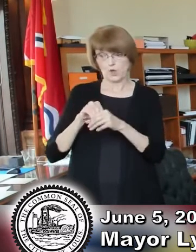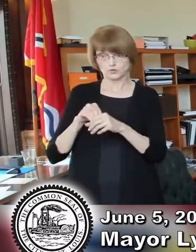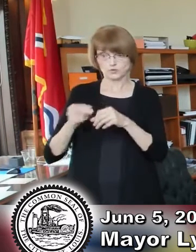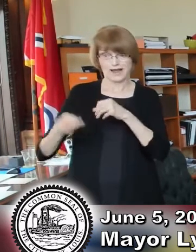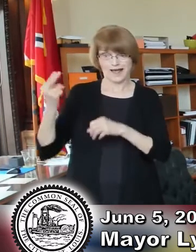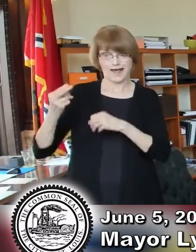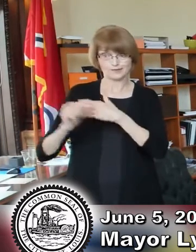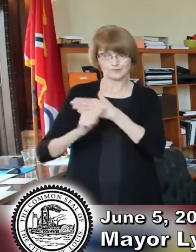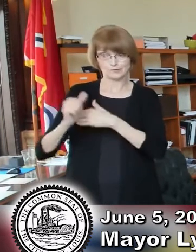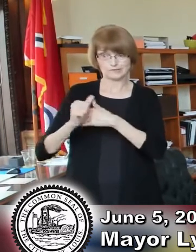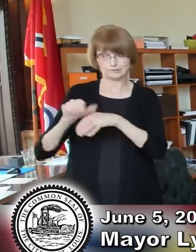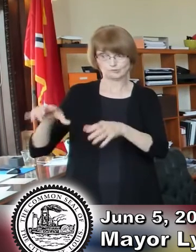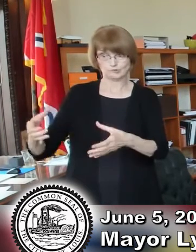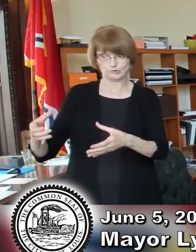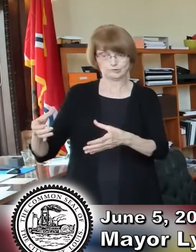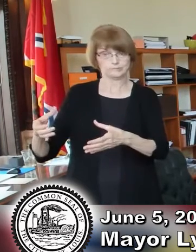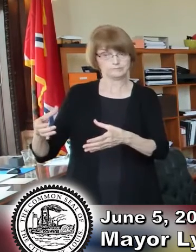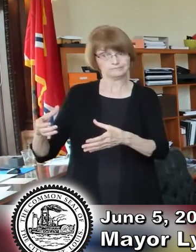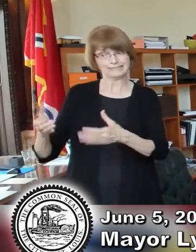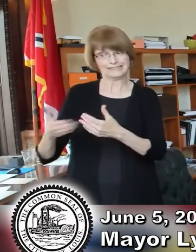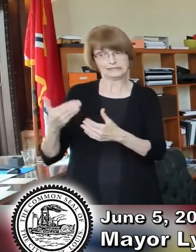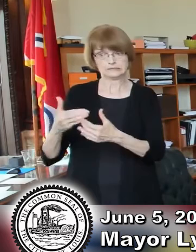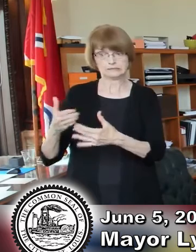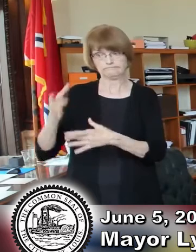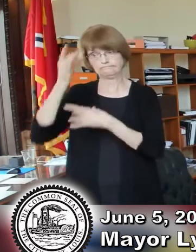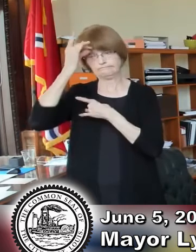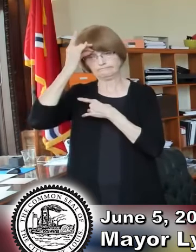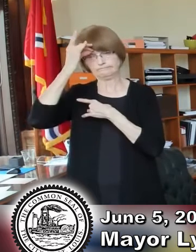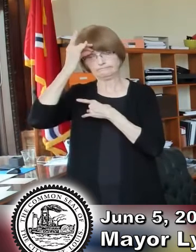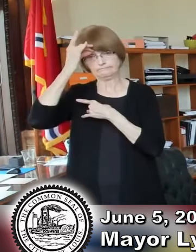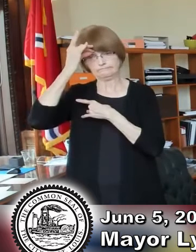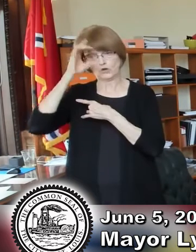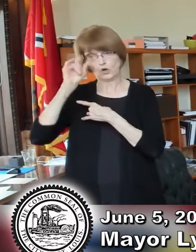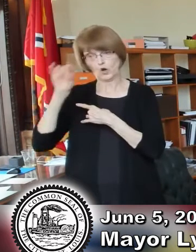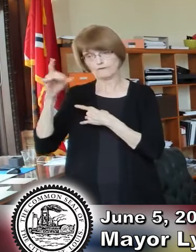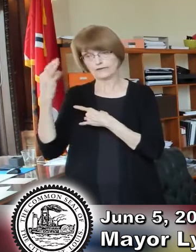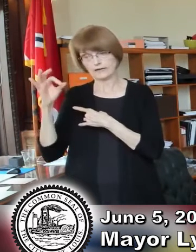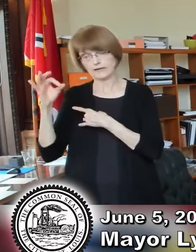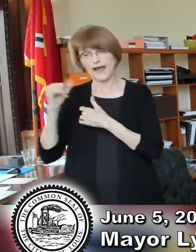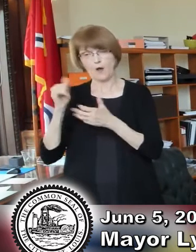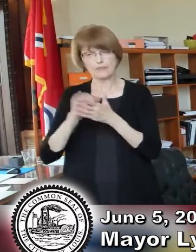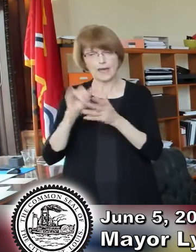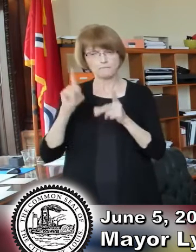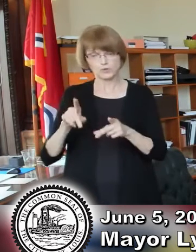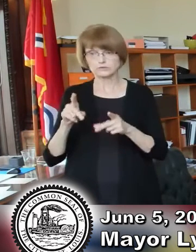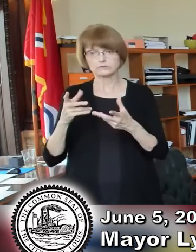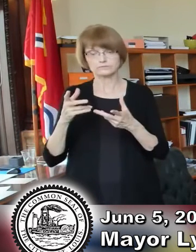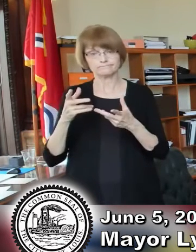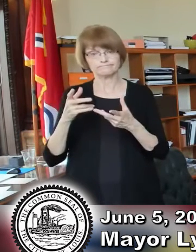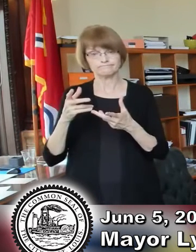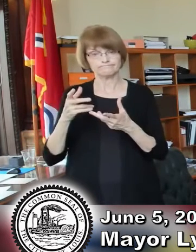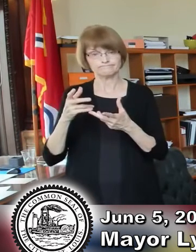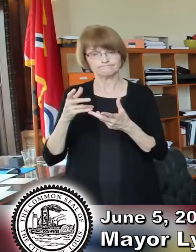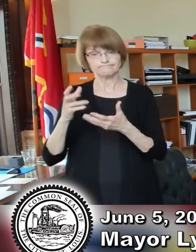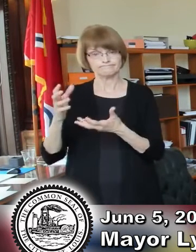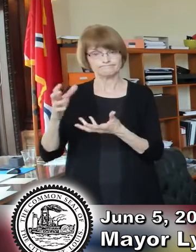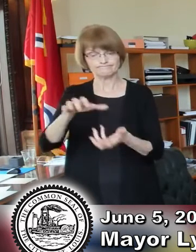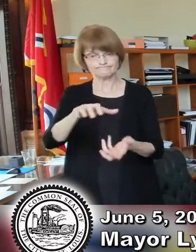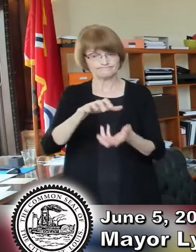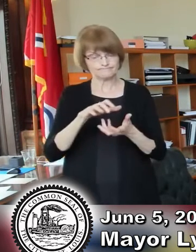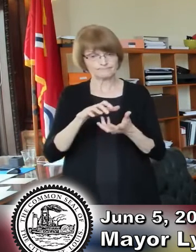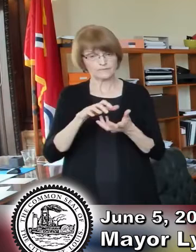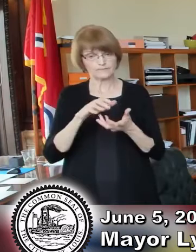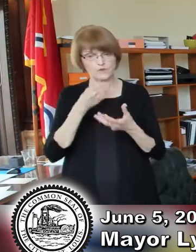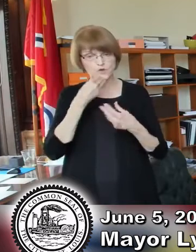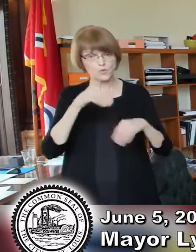for COVID-19 get groceries during the curfew? Well, during